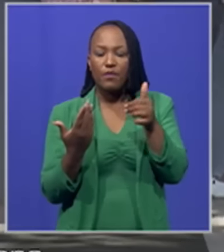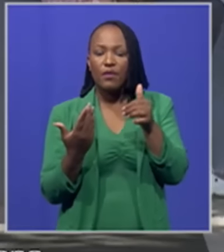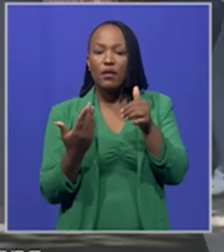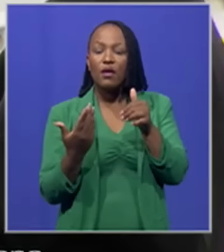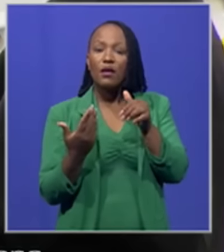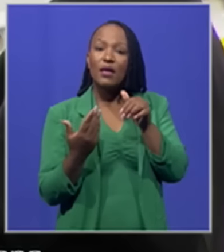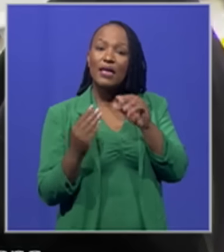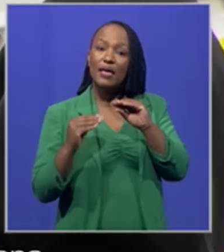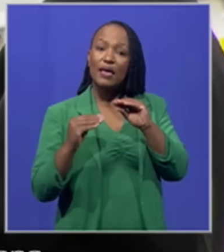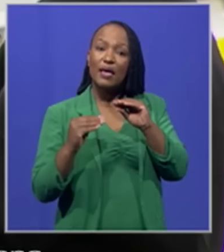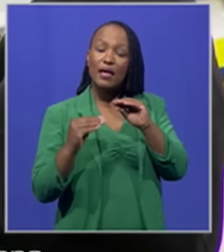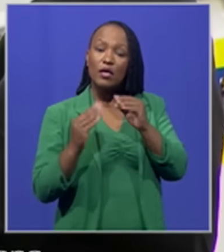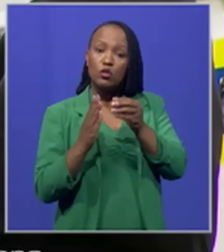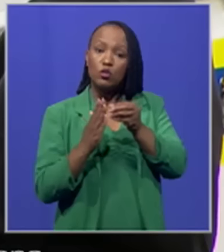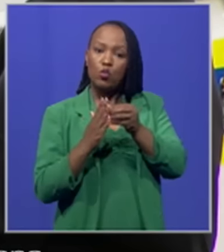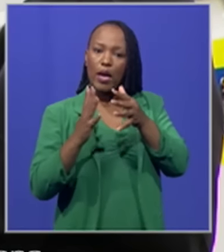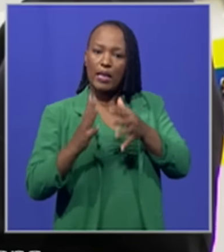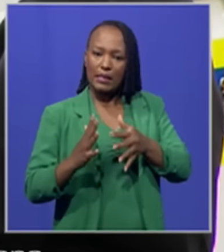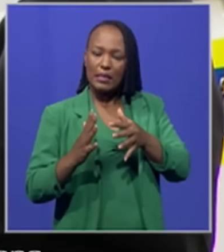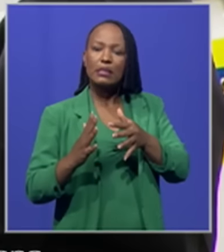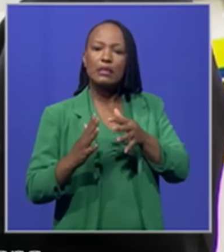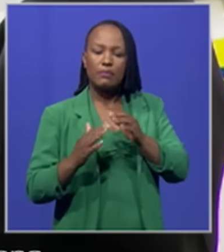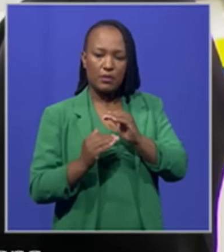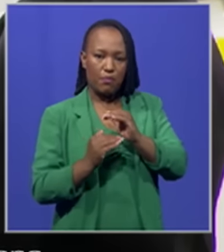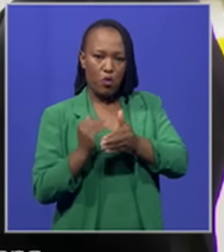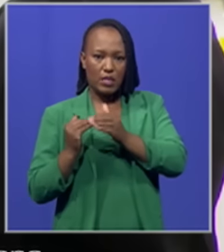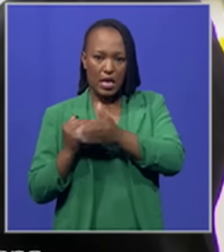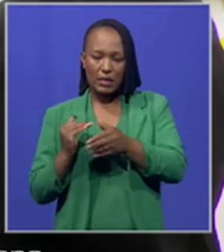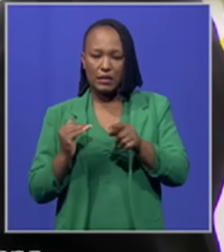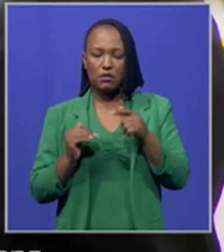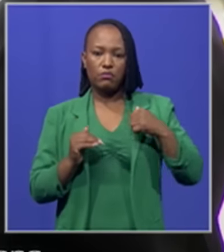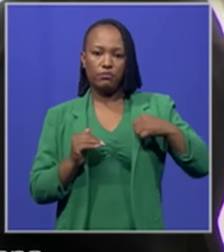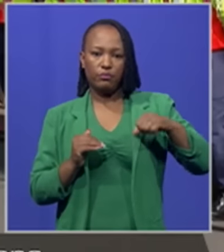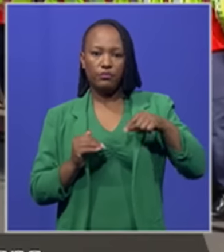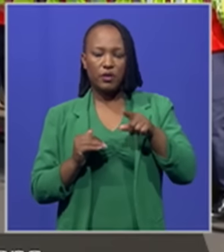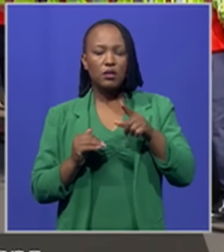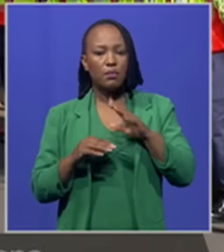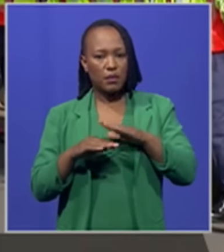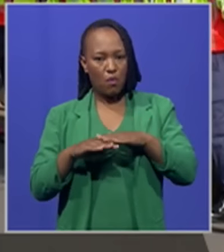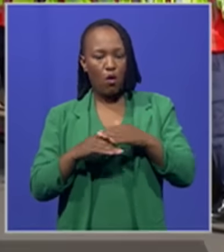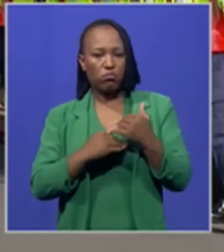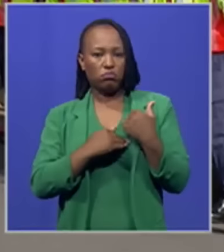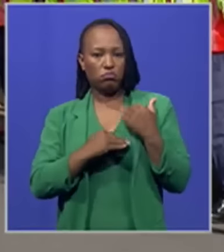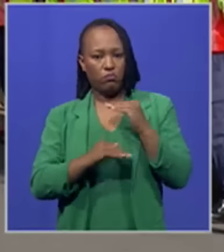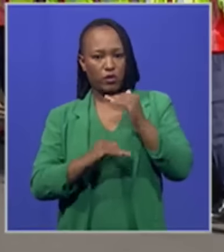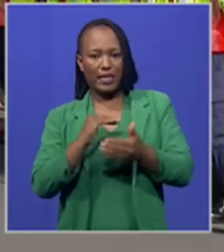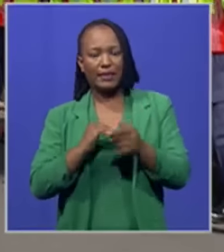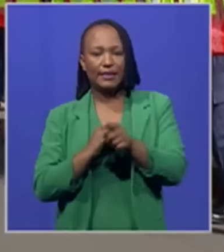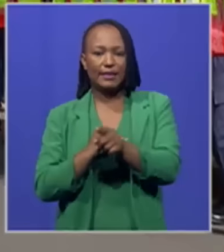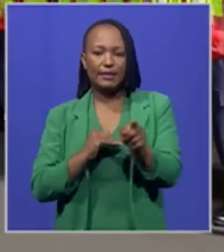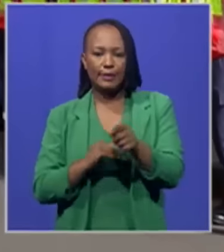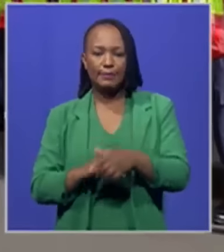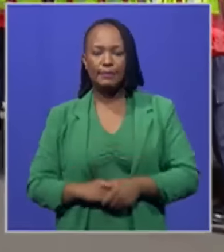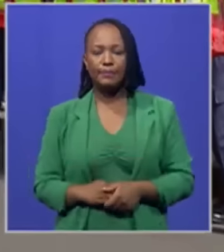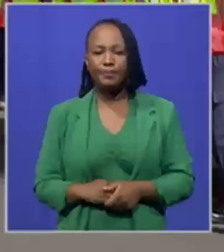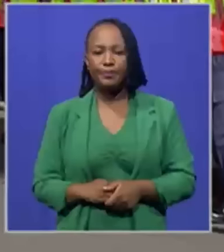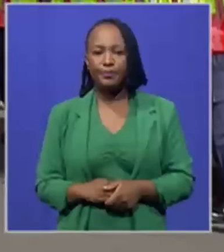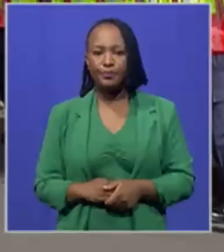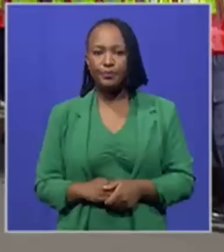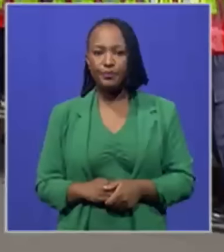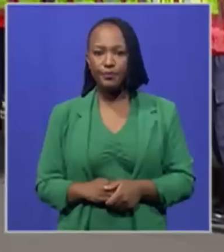diphephetso masepaleng wa Mangaung, mme masepala o boletse ha o tlo eketsa tshireletso bakeng sa bona. Kamohelo Tshotetsi,